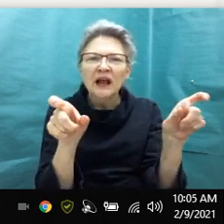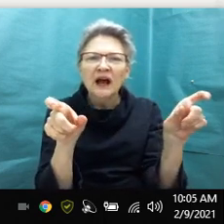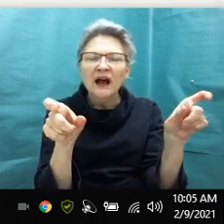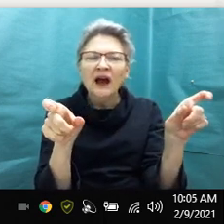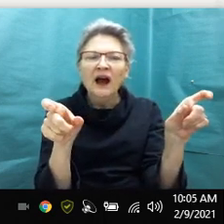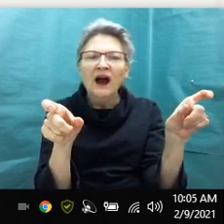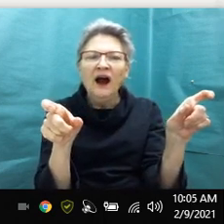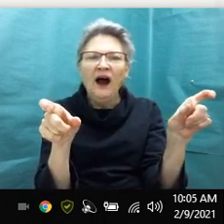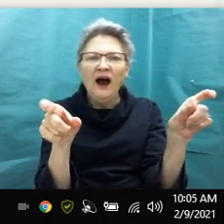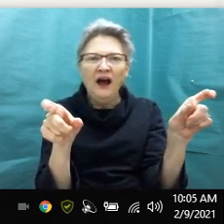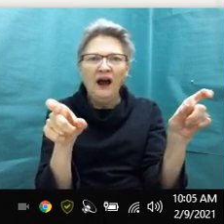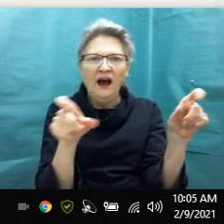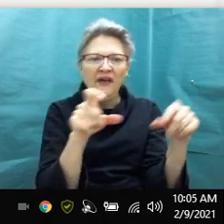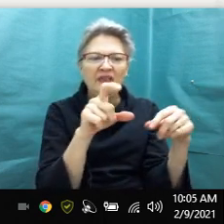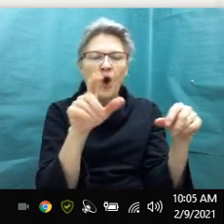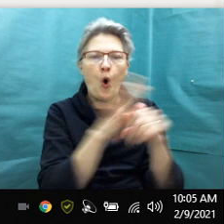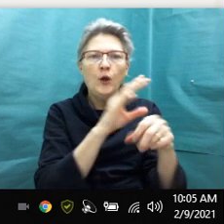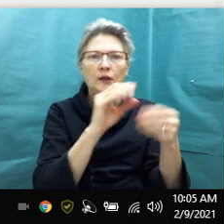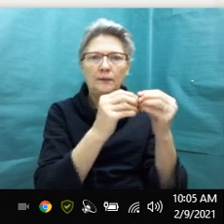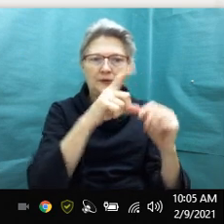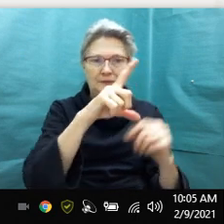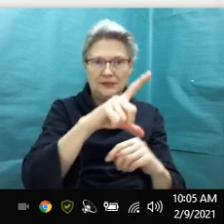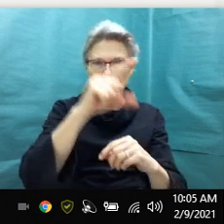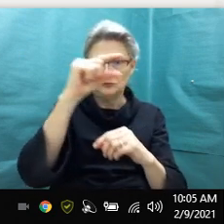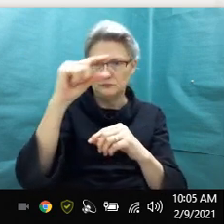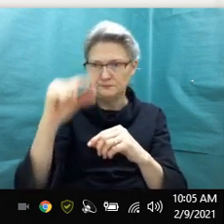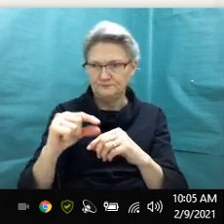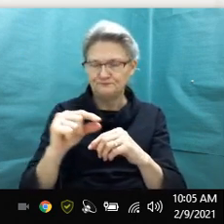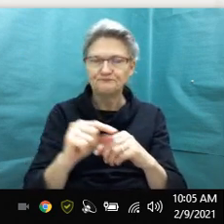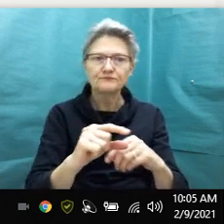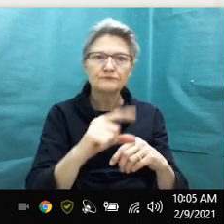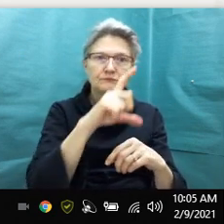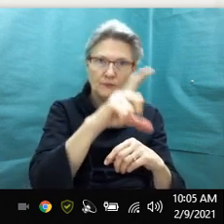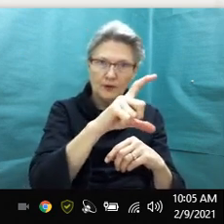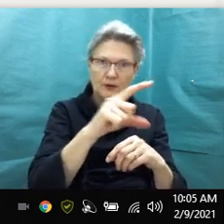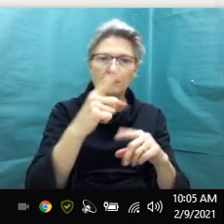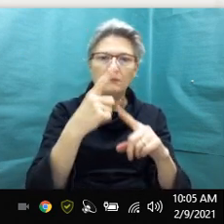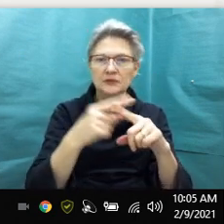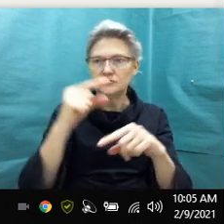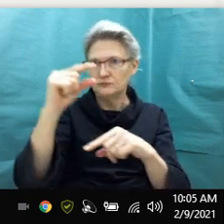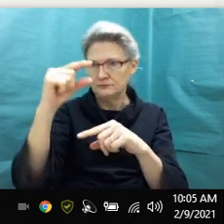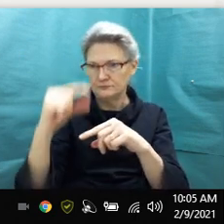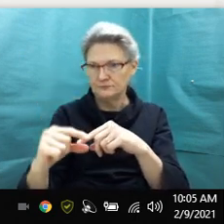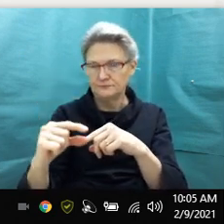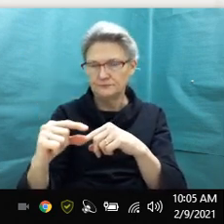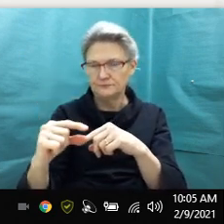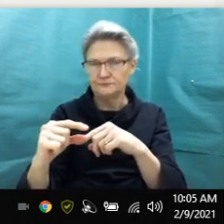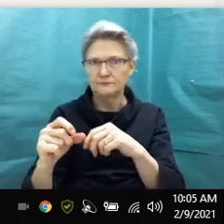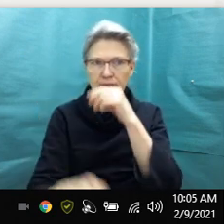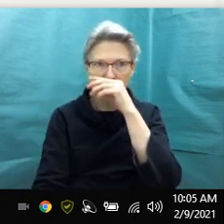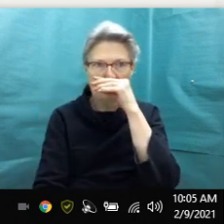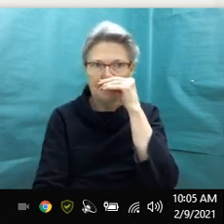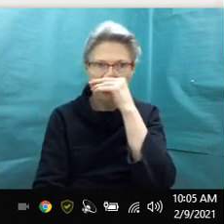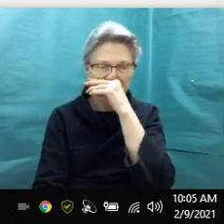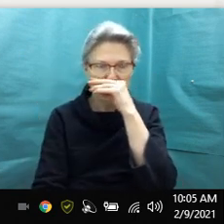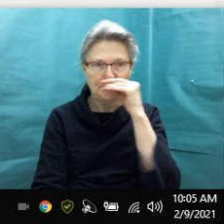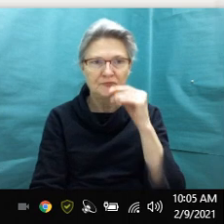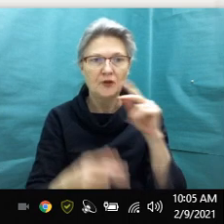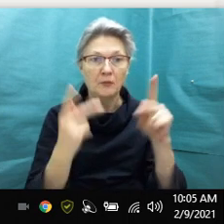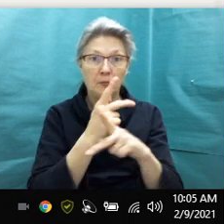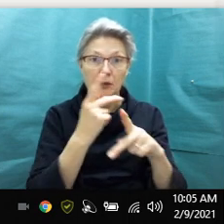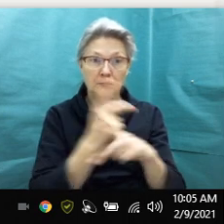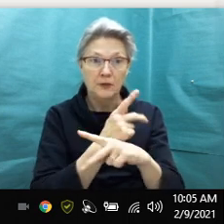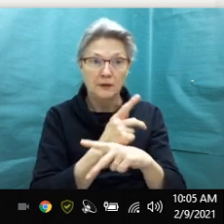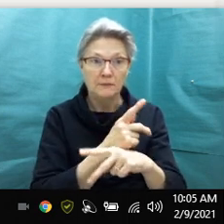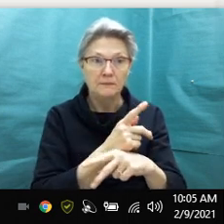number as the whole number plus the fraction. So what I'm going to do is